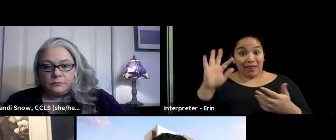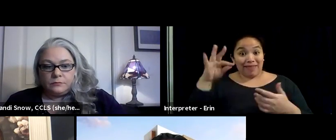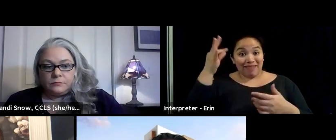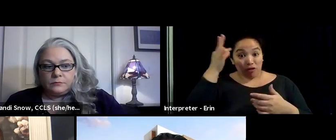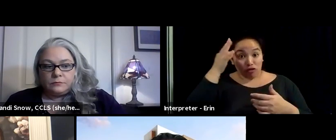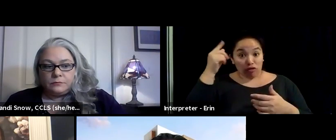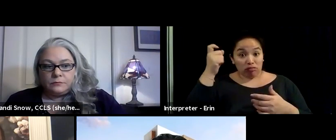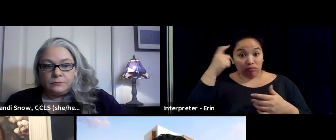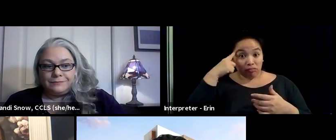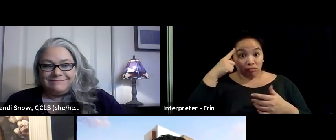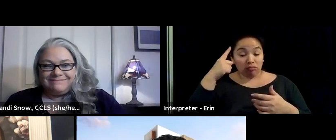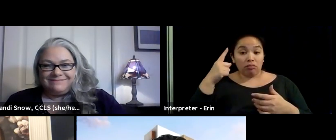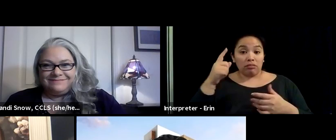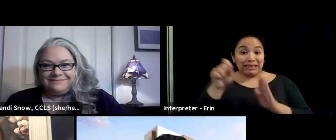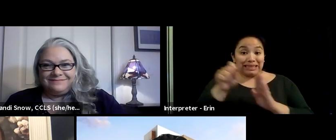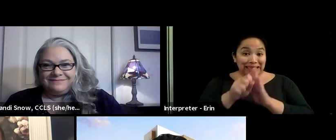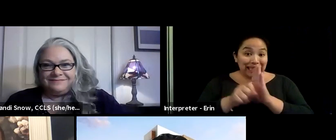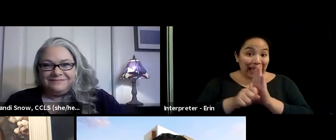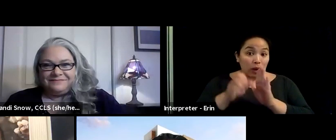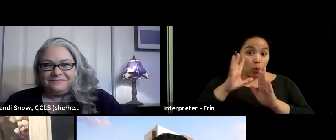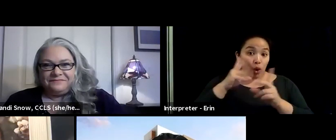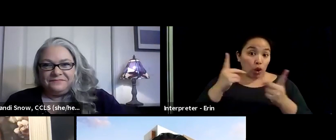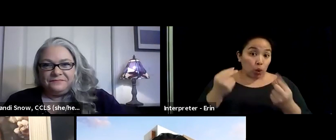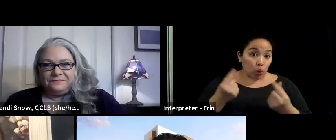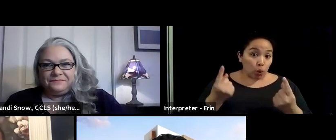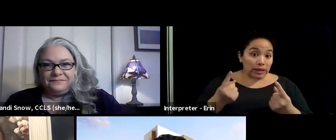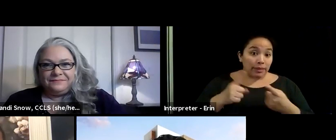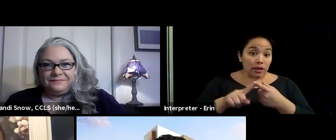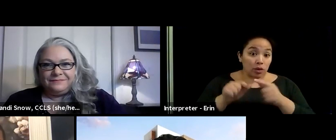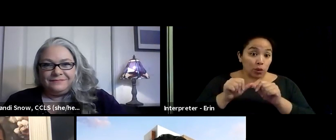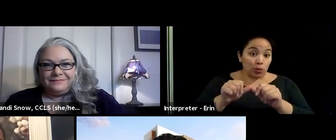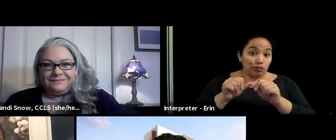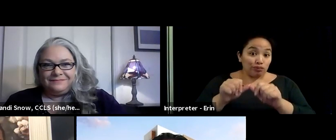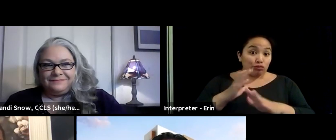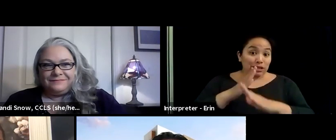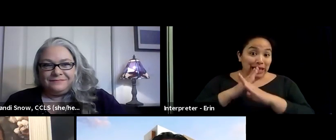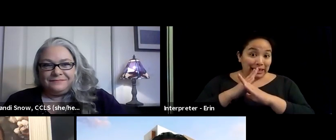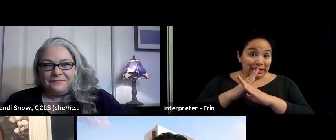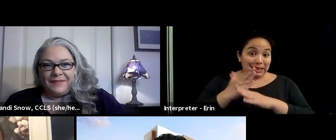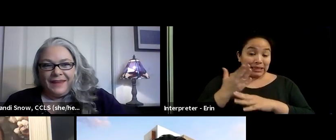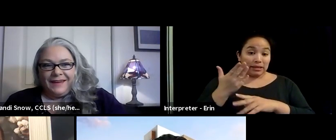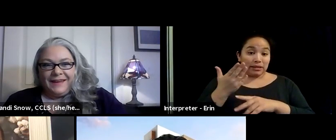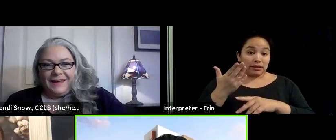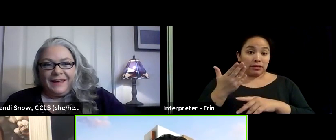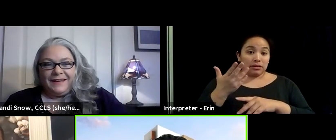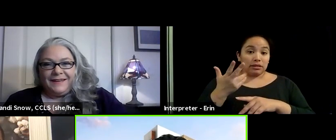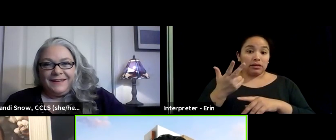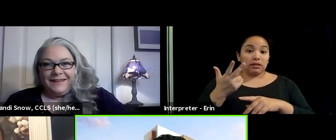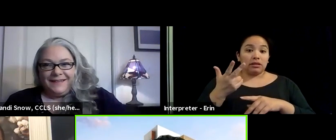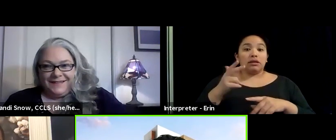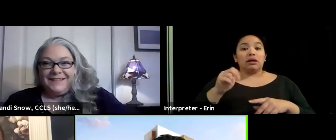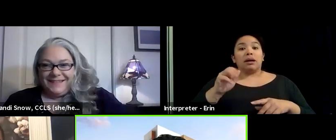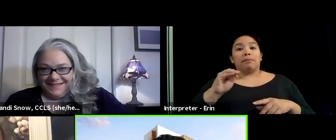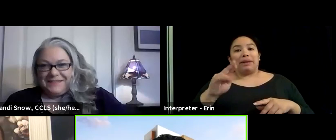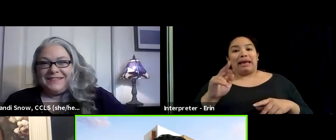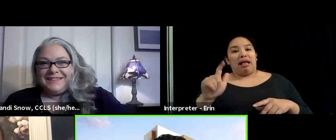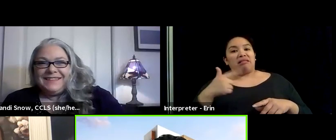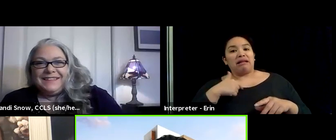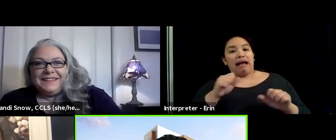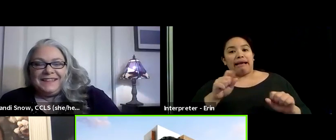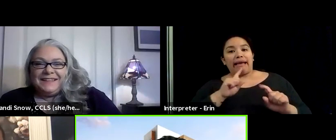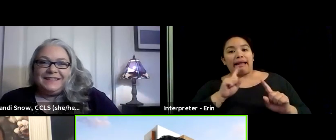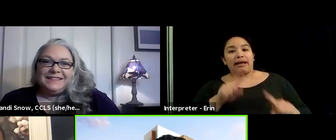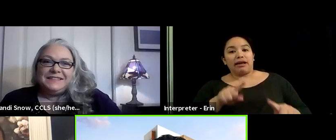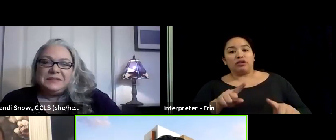state government going to do something to keep protecting tenants from eviction? I can take that one. We